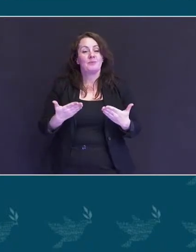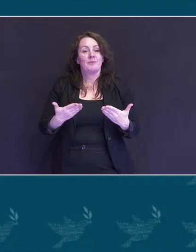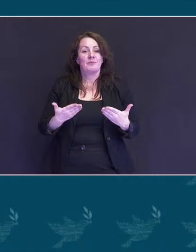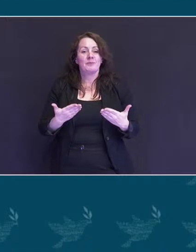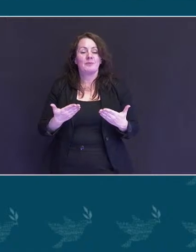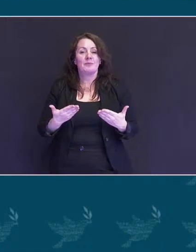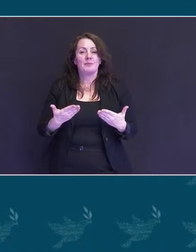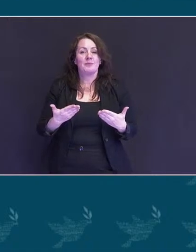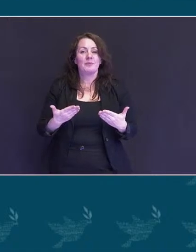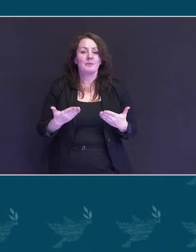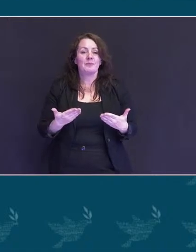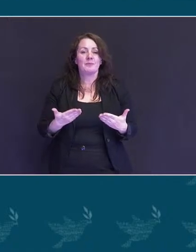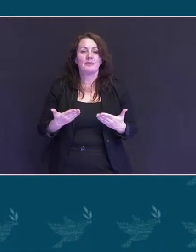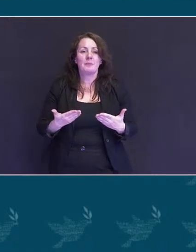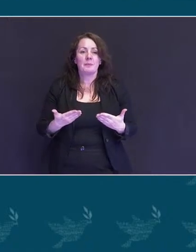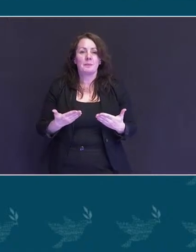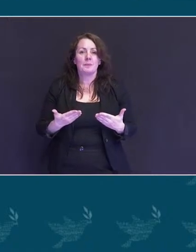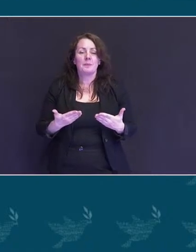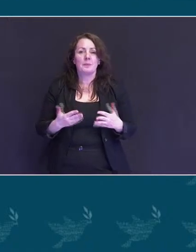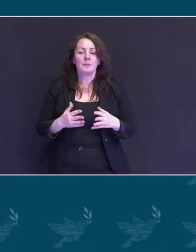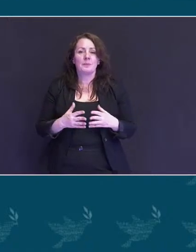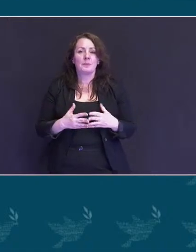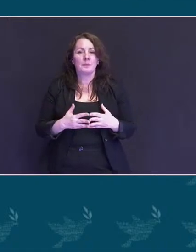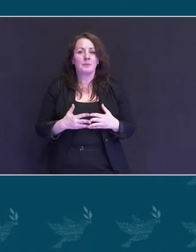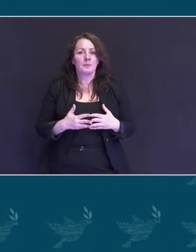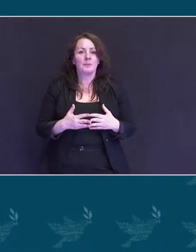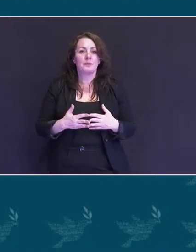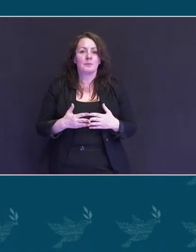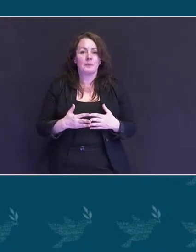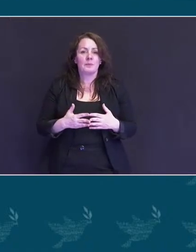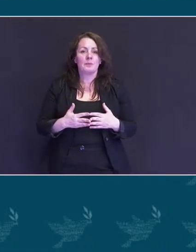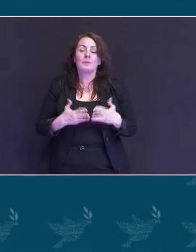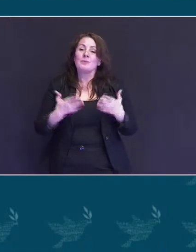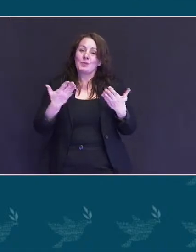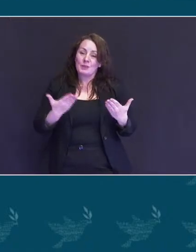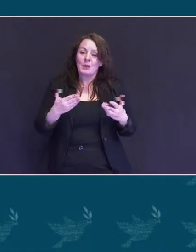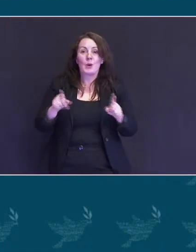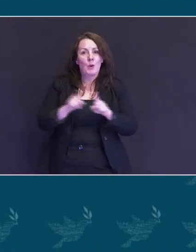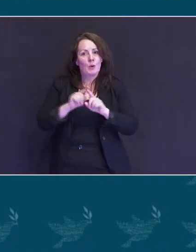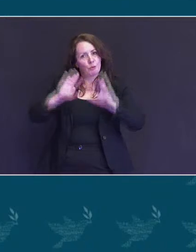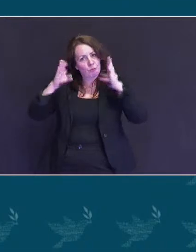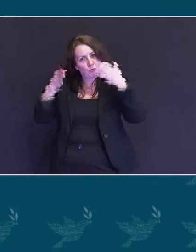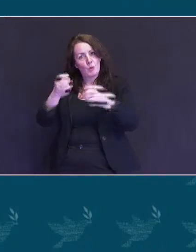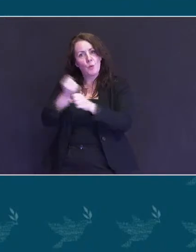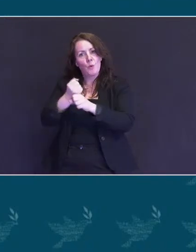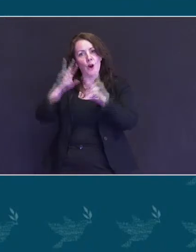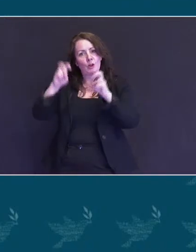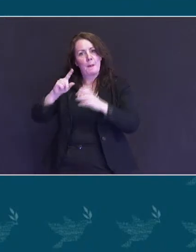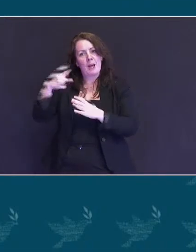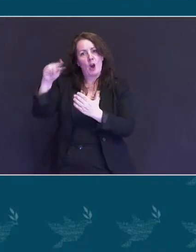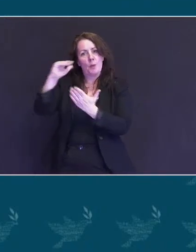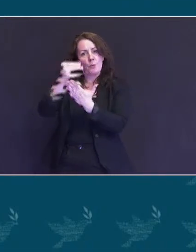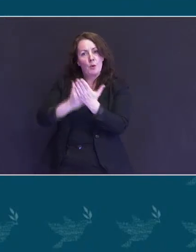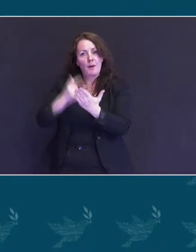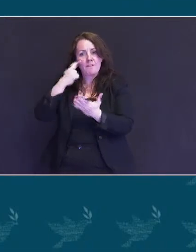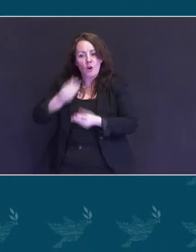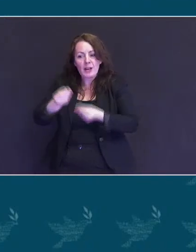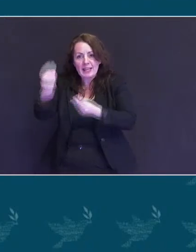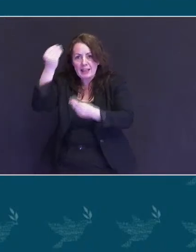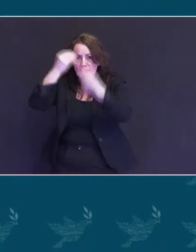bilingual reading literacy, which is now using mother tongue in terms of the teaching